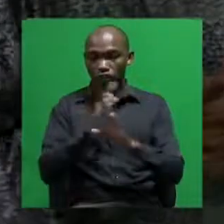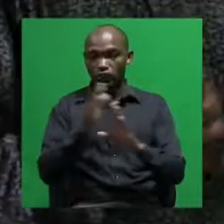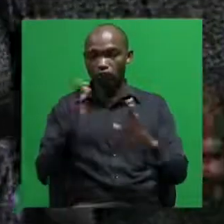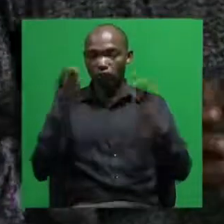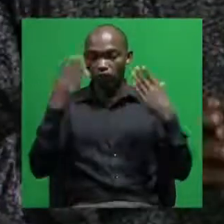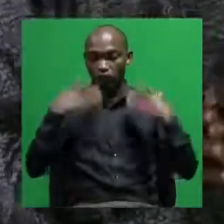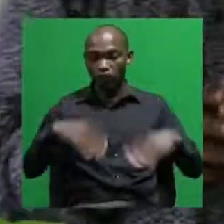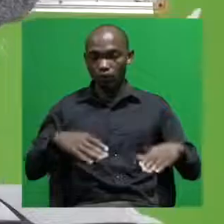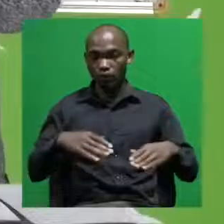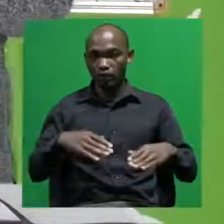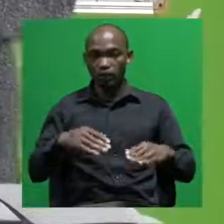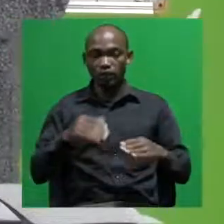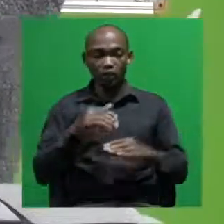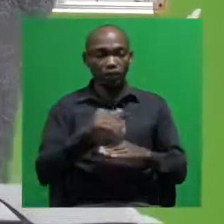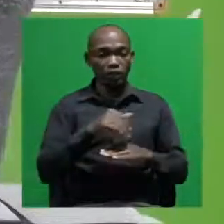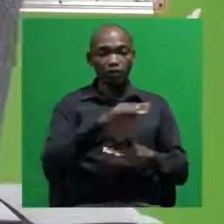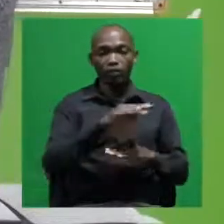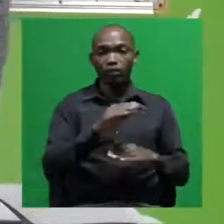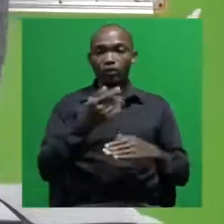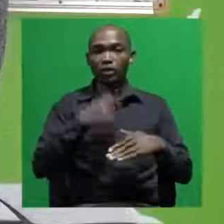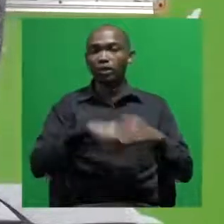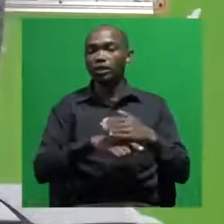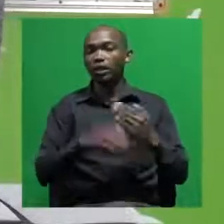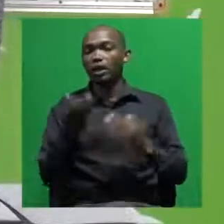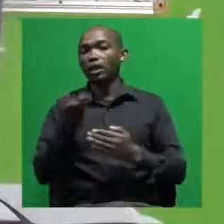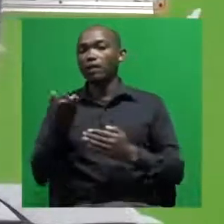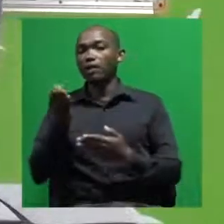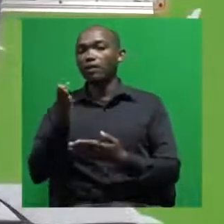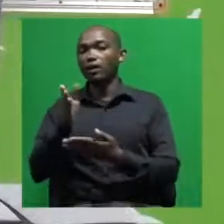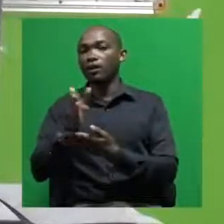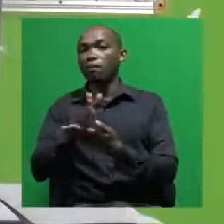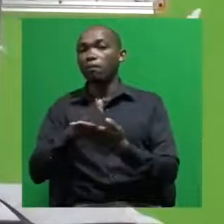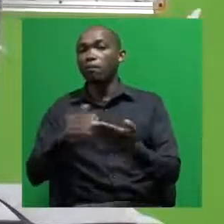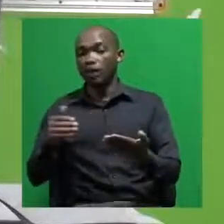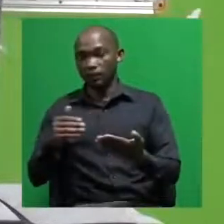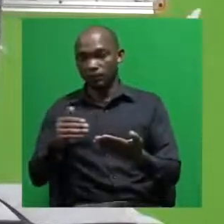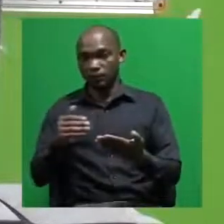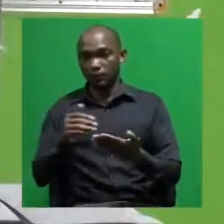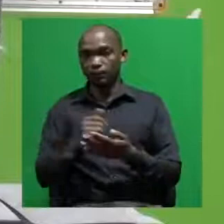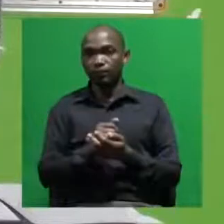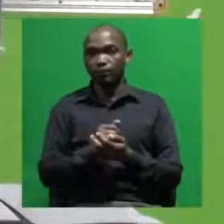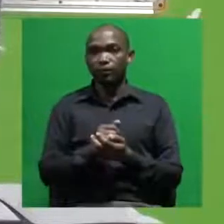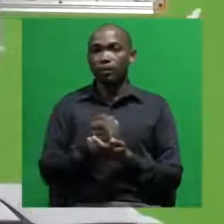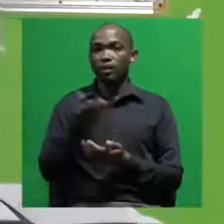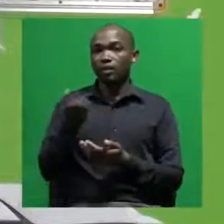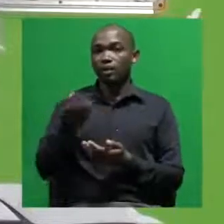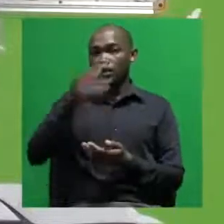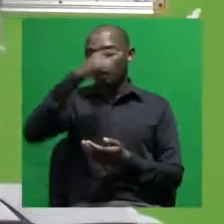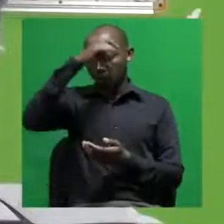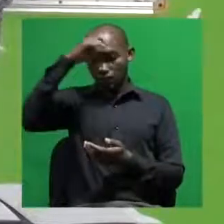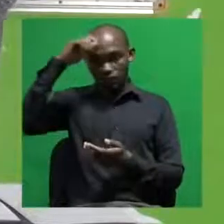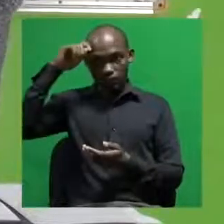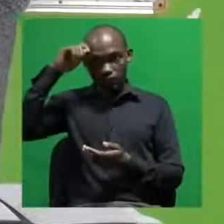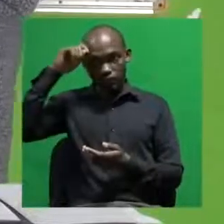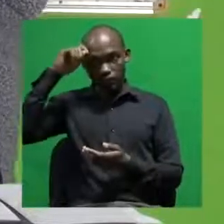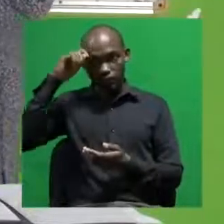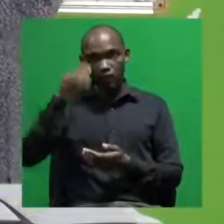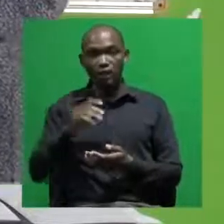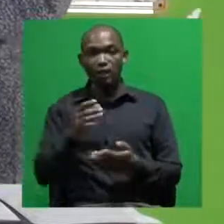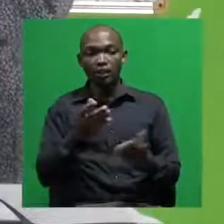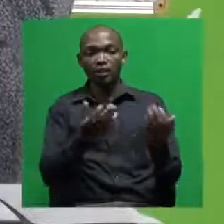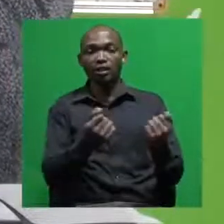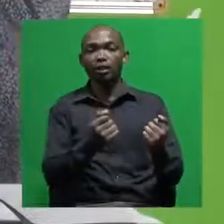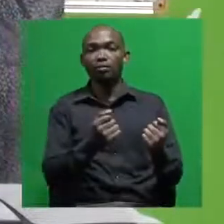us move to another part. So how this temperature can be